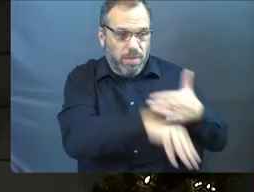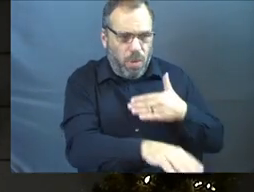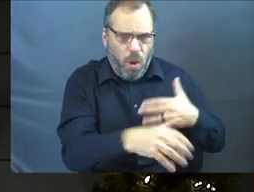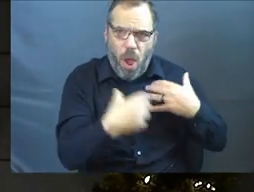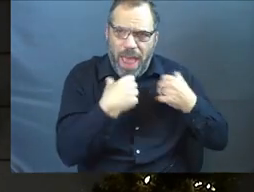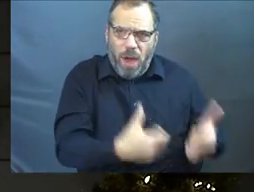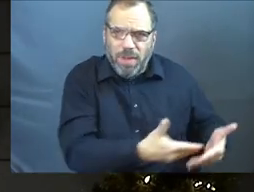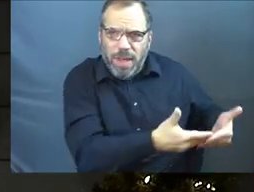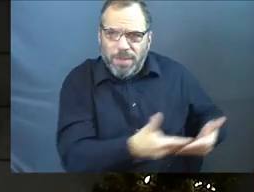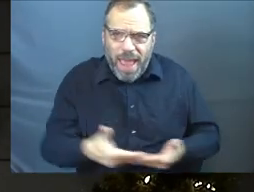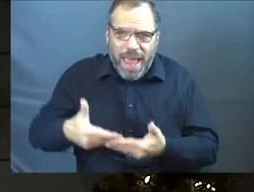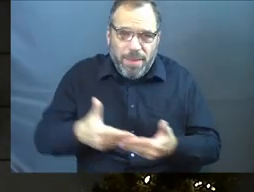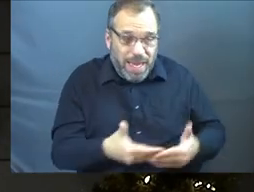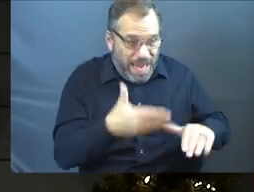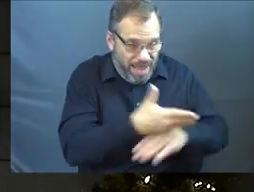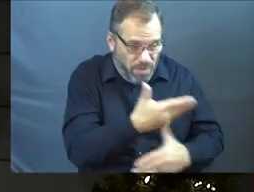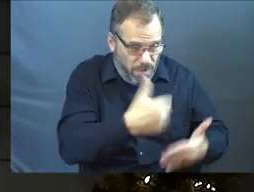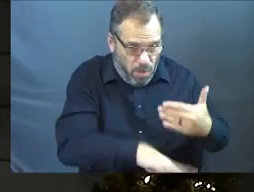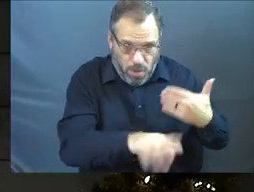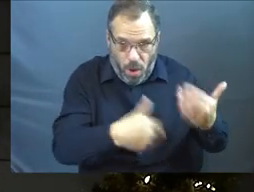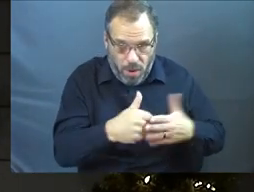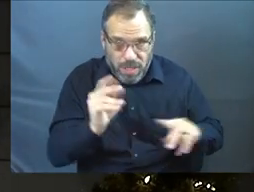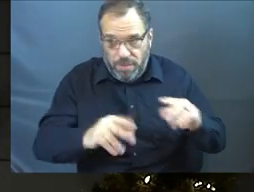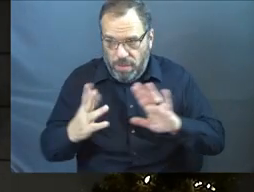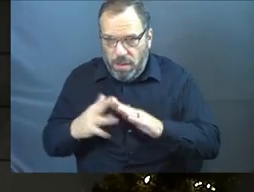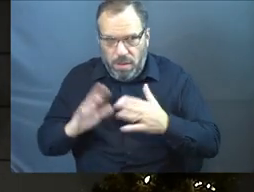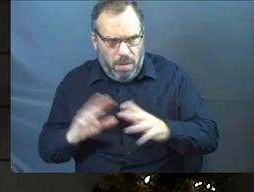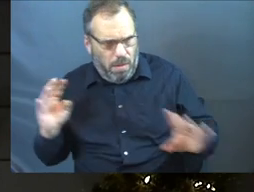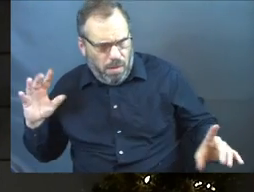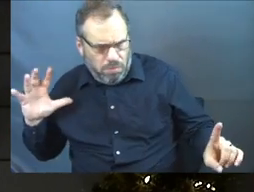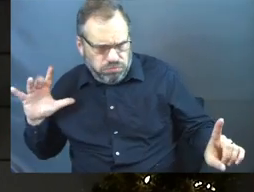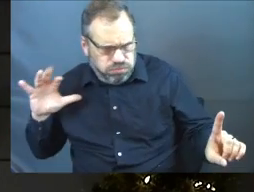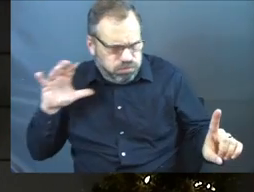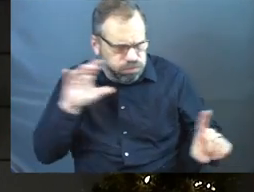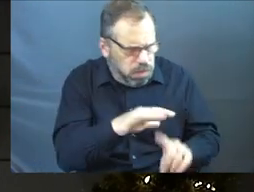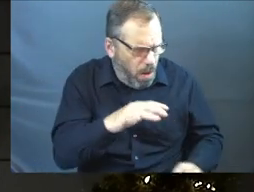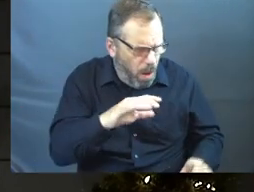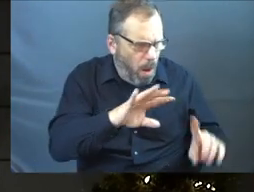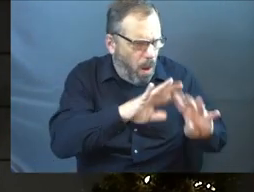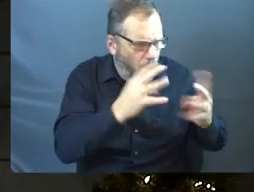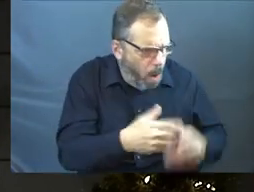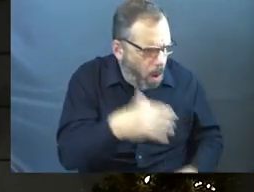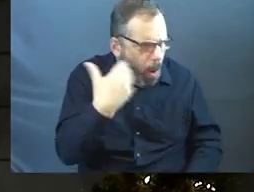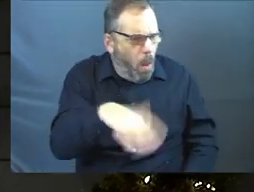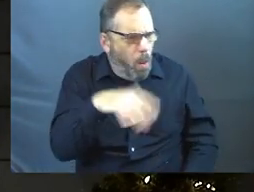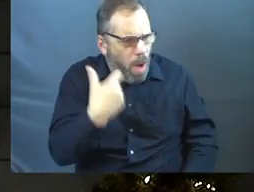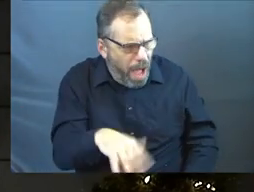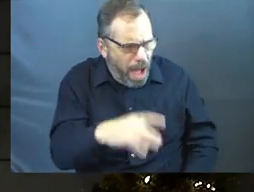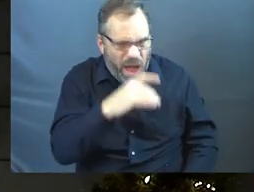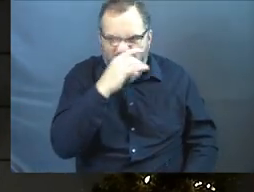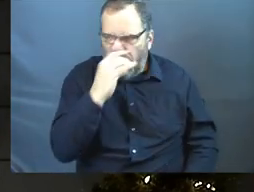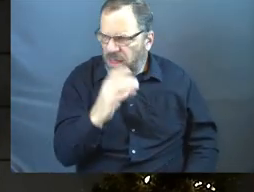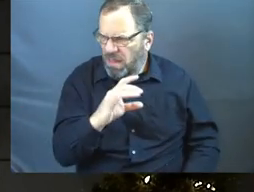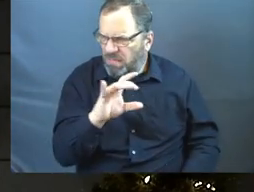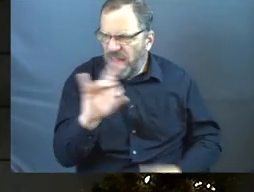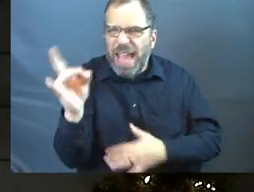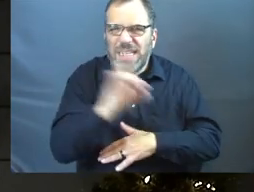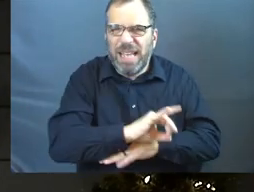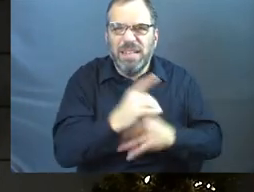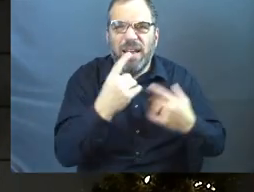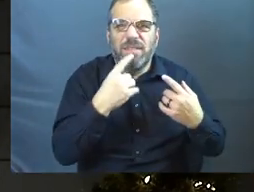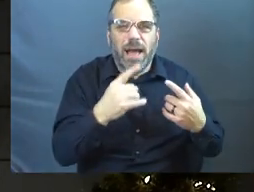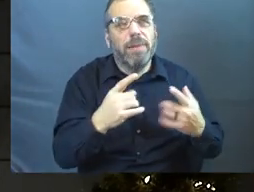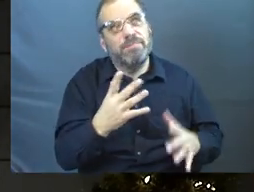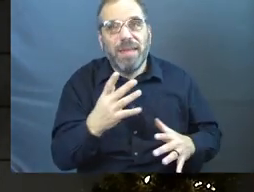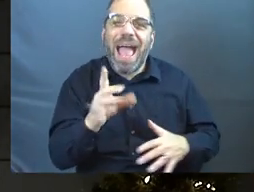he's a healthy baby. And right after he's born, all these people in the town, and they're around Elizabeth, and Scripture says somewhere around 8 days later, they finally,